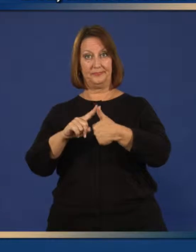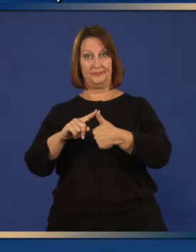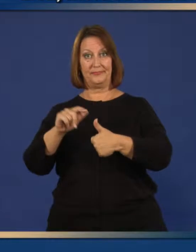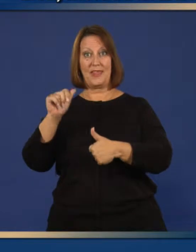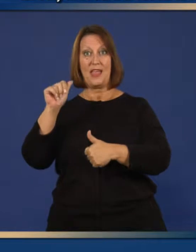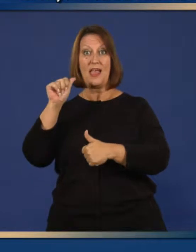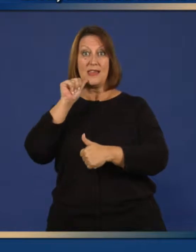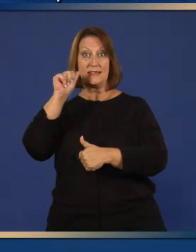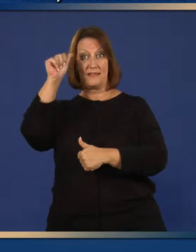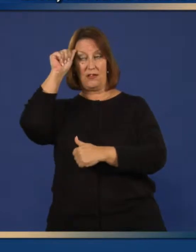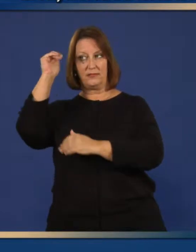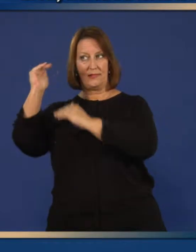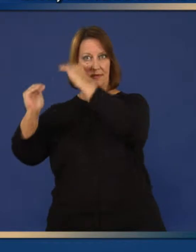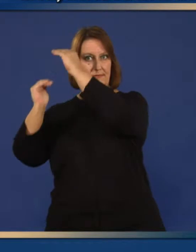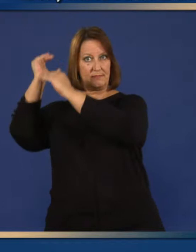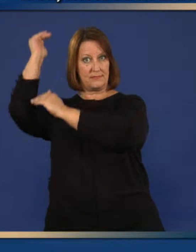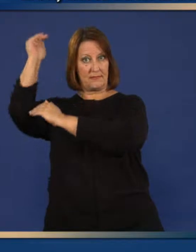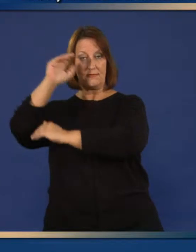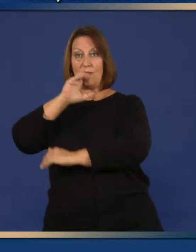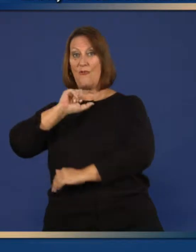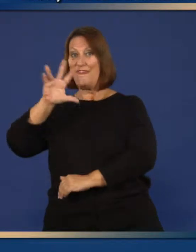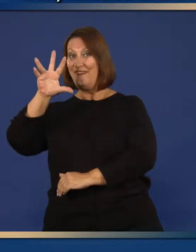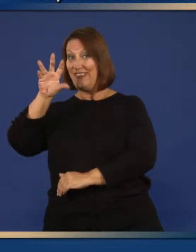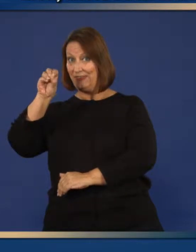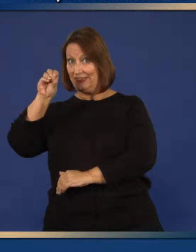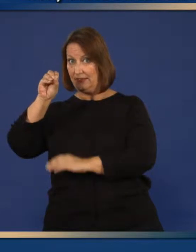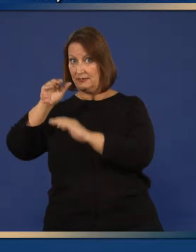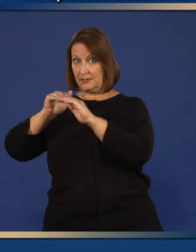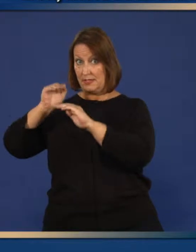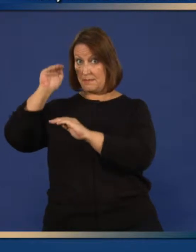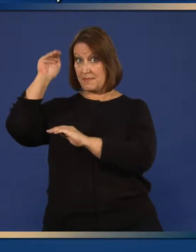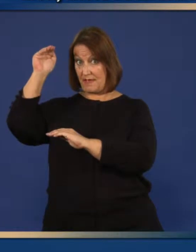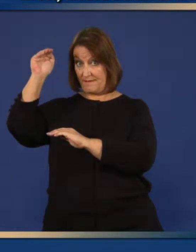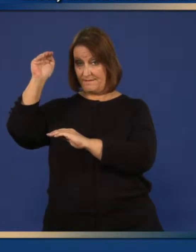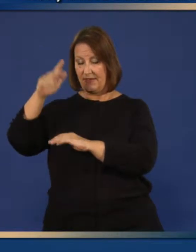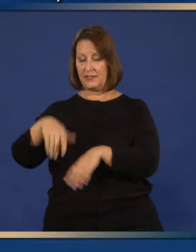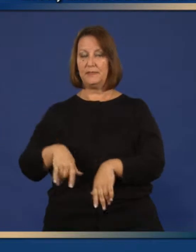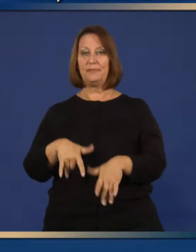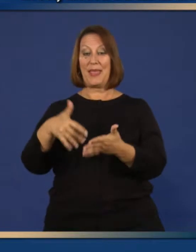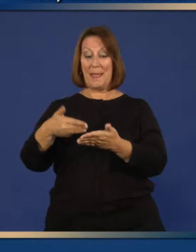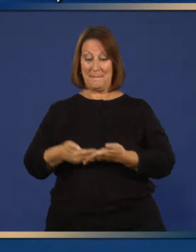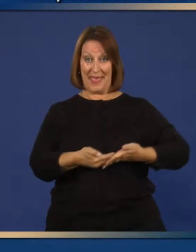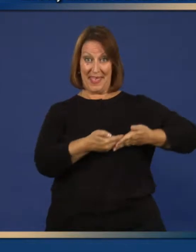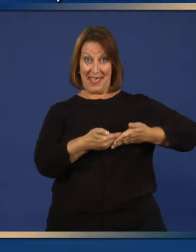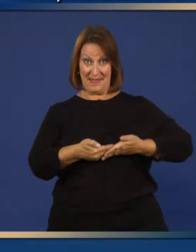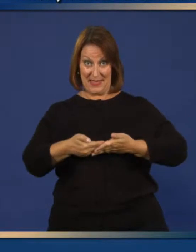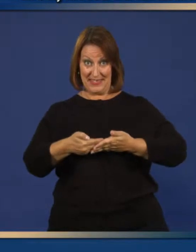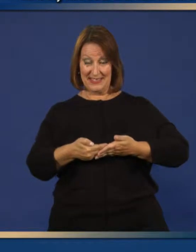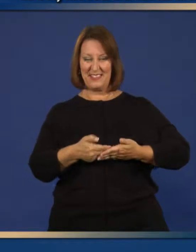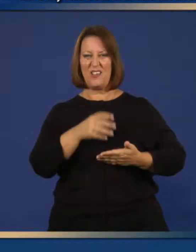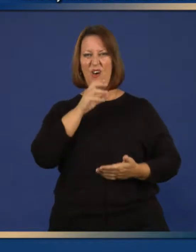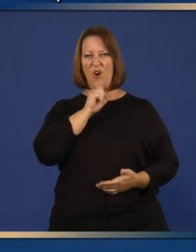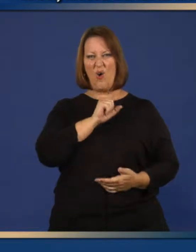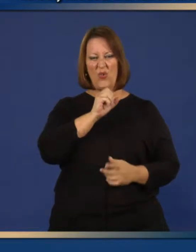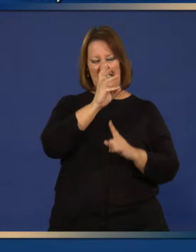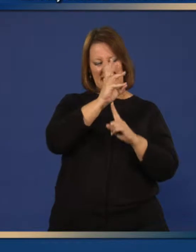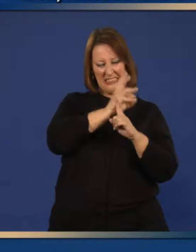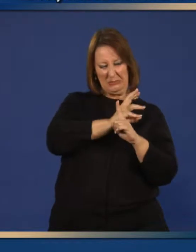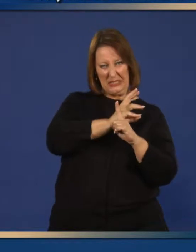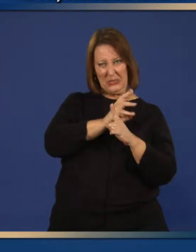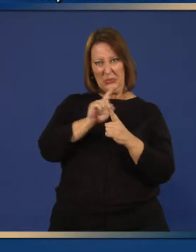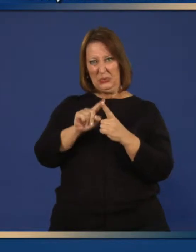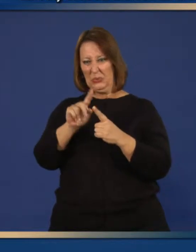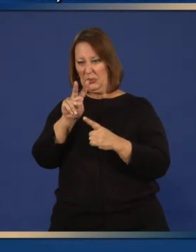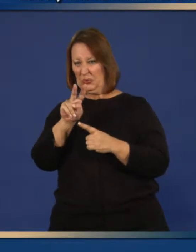Adults 50 years of age and older, or children from 6 through